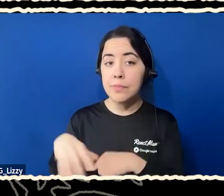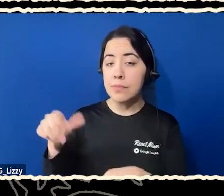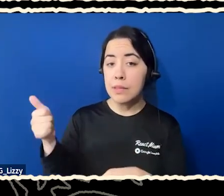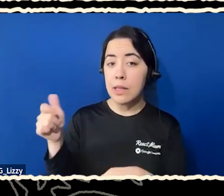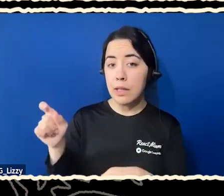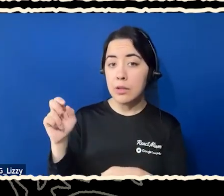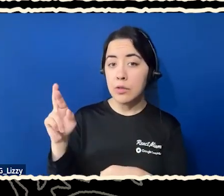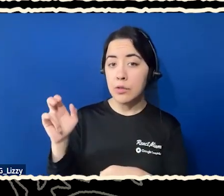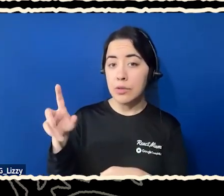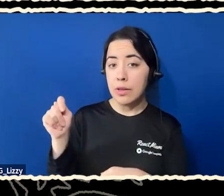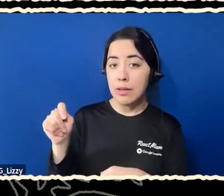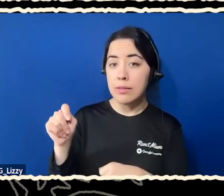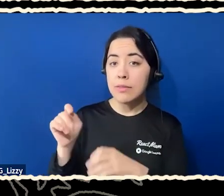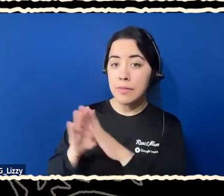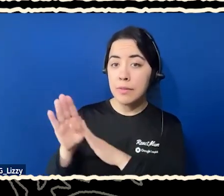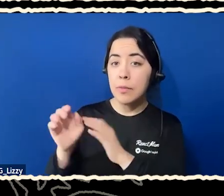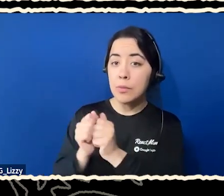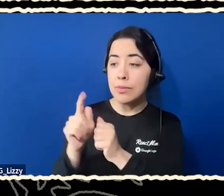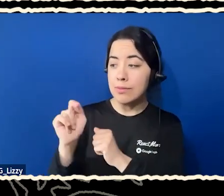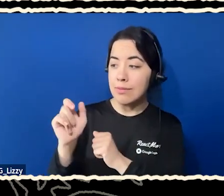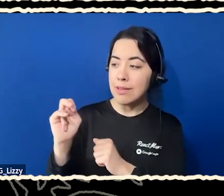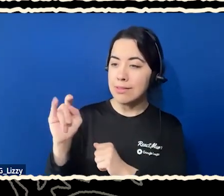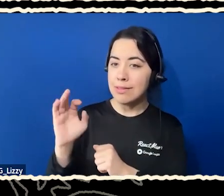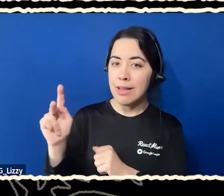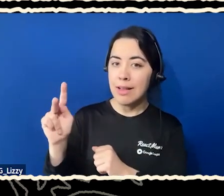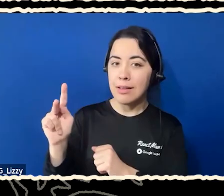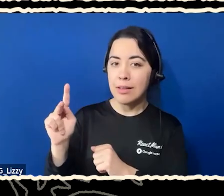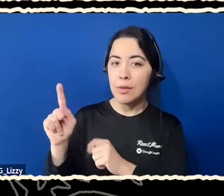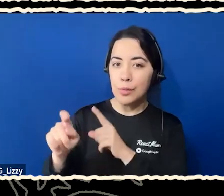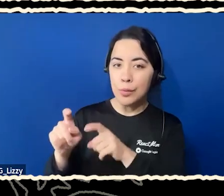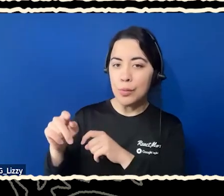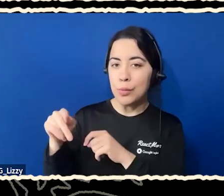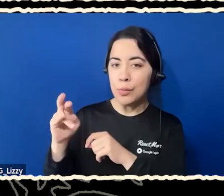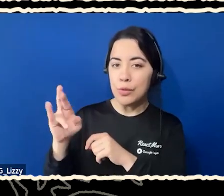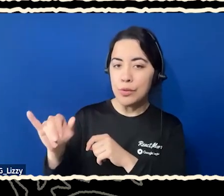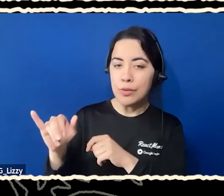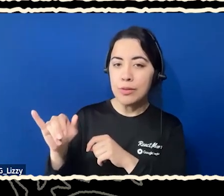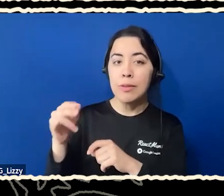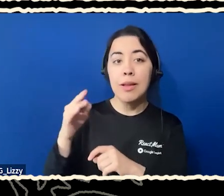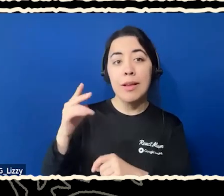React Development with TanStack Query, HeyAPI, and Coding Tools.